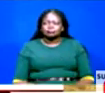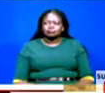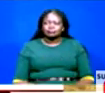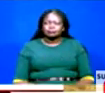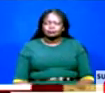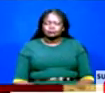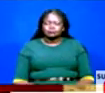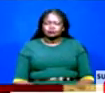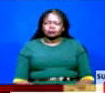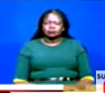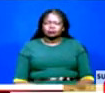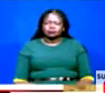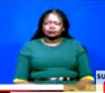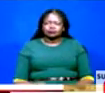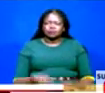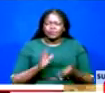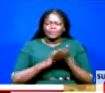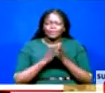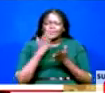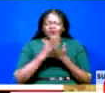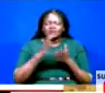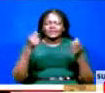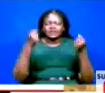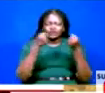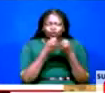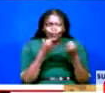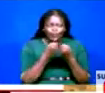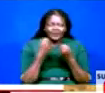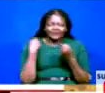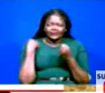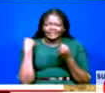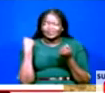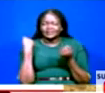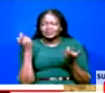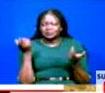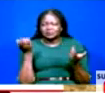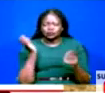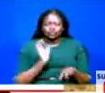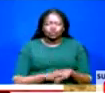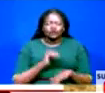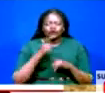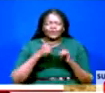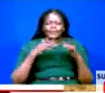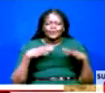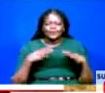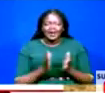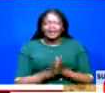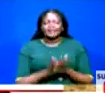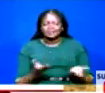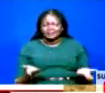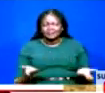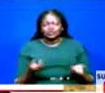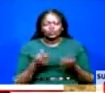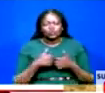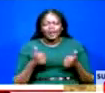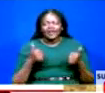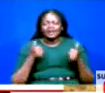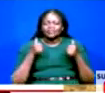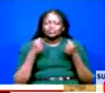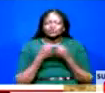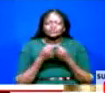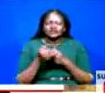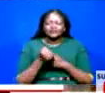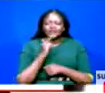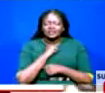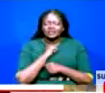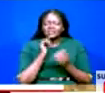These are part of the tournament, volunteers, good from the people. At least we pull through na tournament inaenda kuisha.